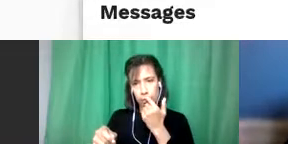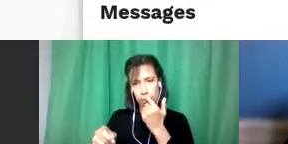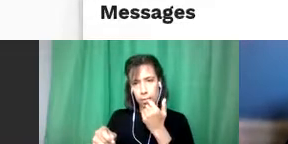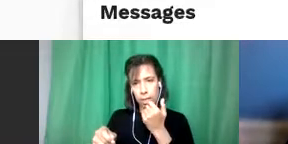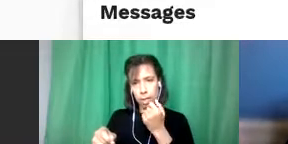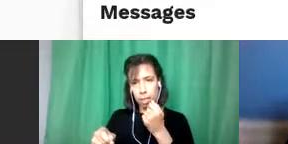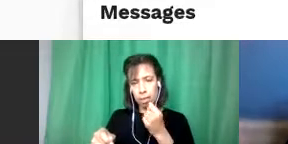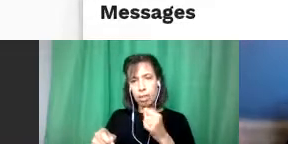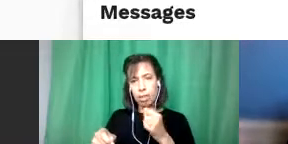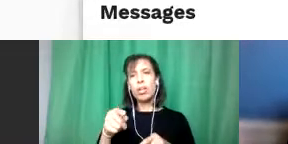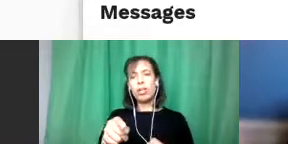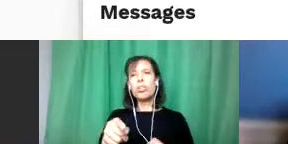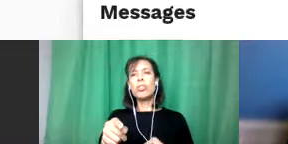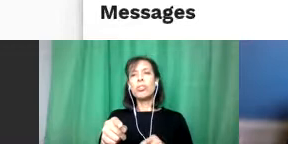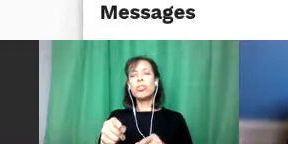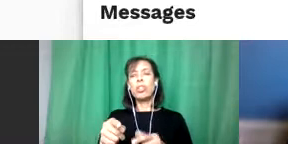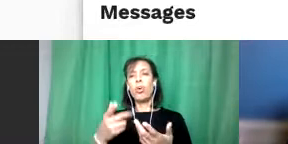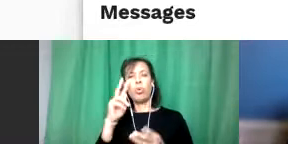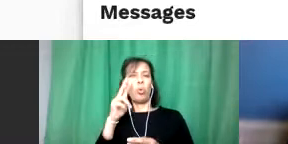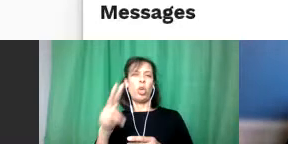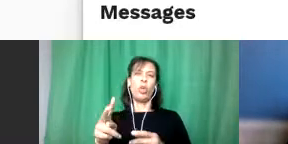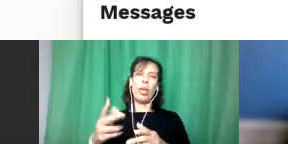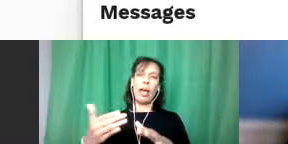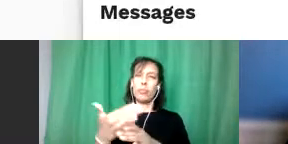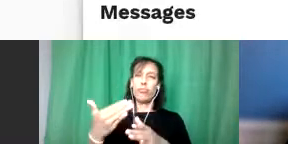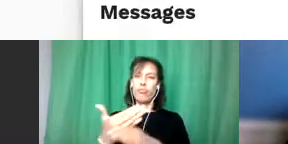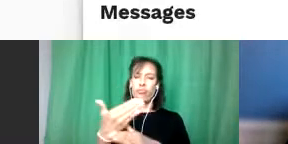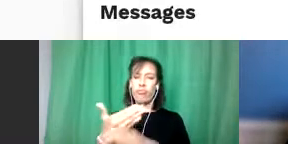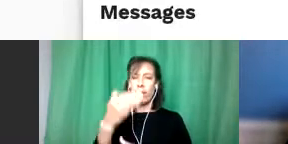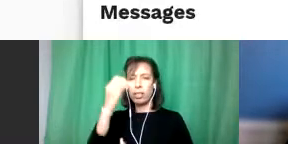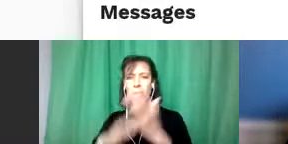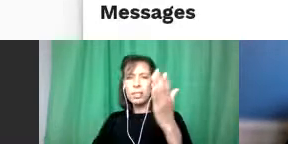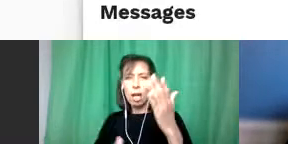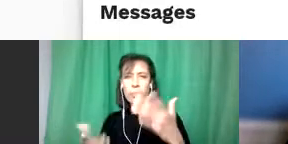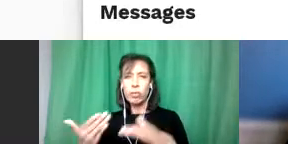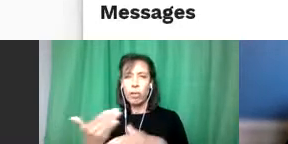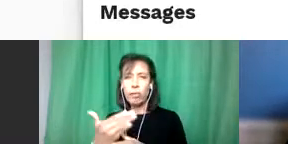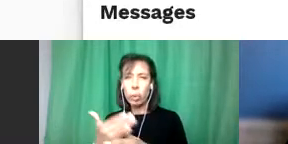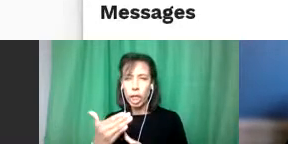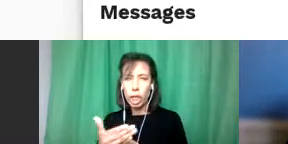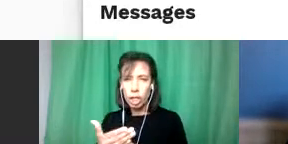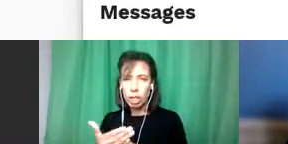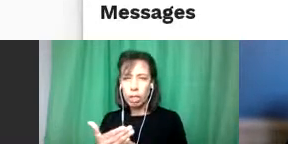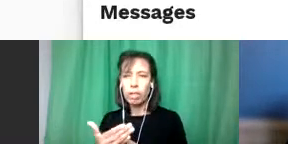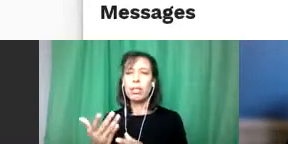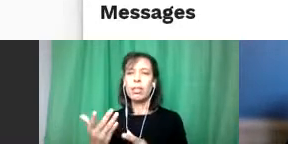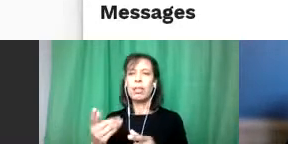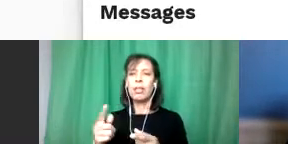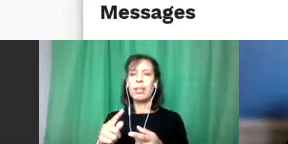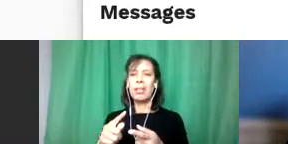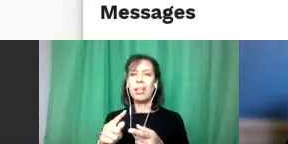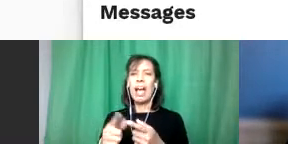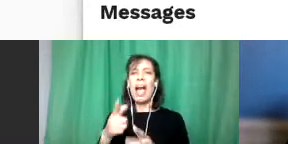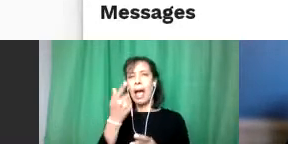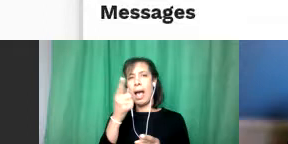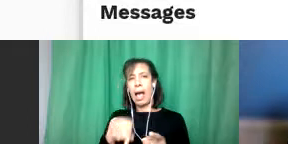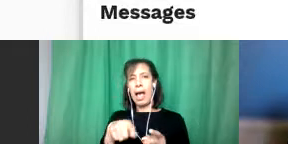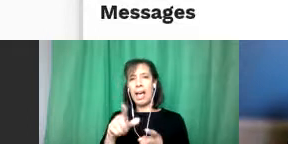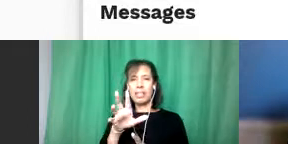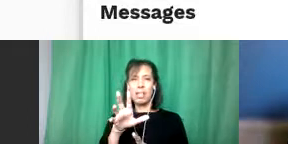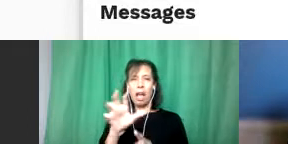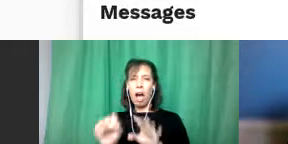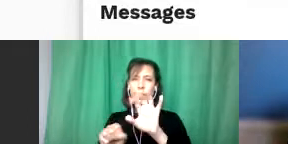do for this module. So you look at practical examples and you talk about them and you identify what the good features of